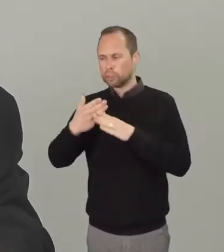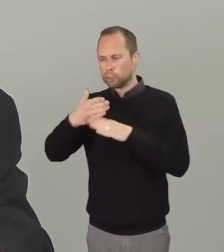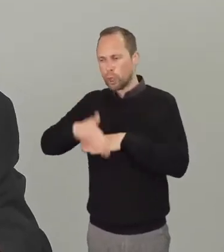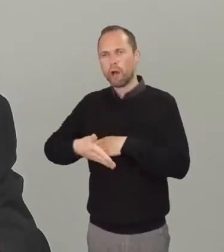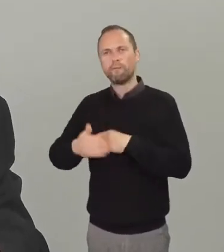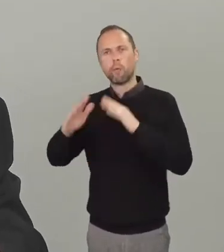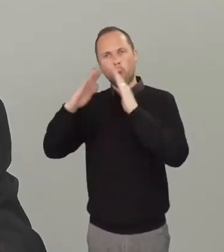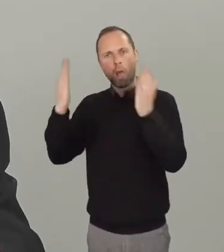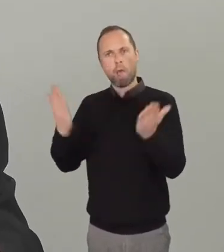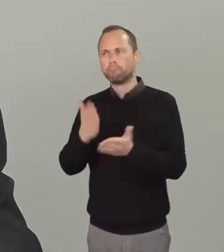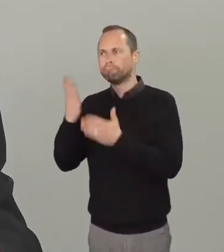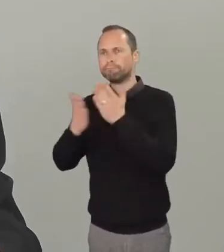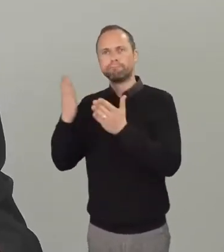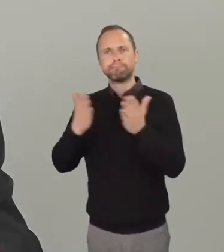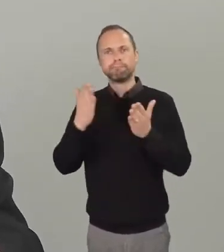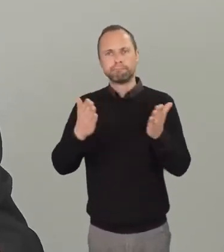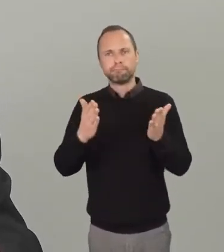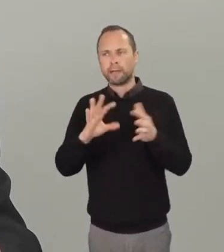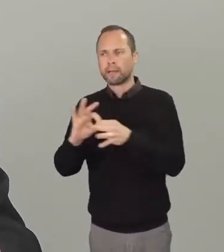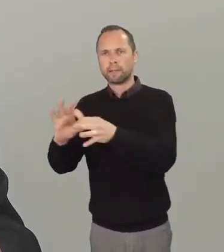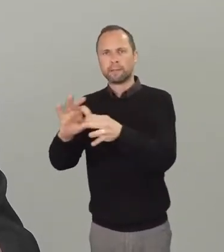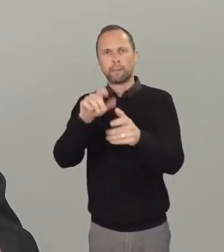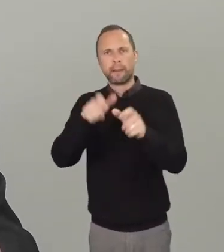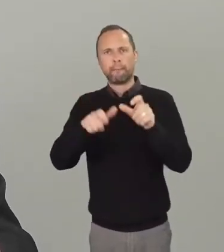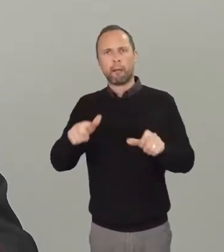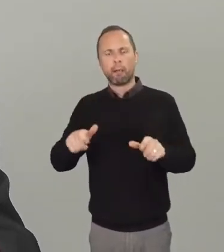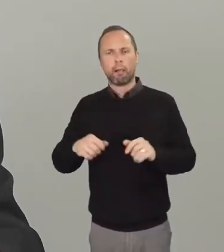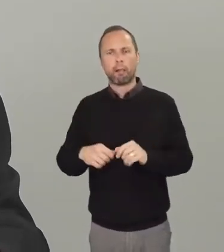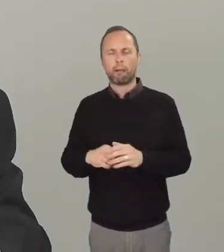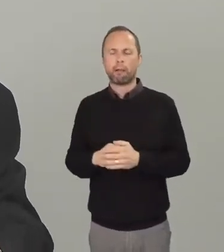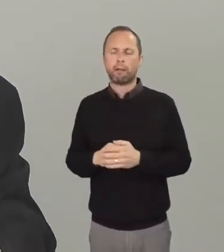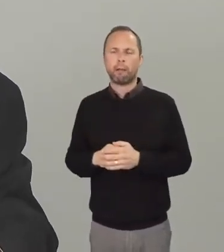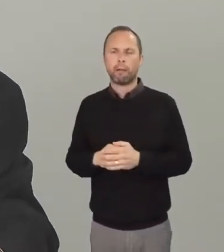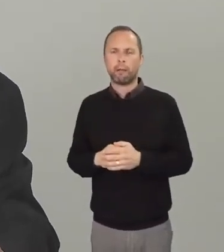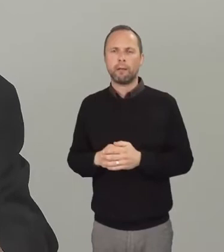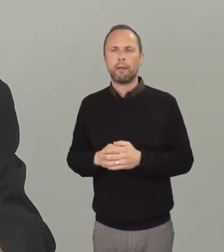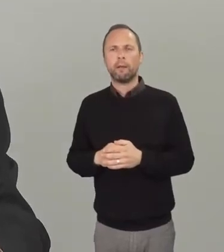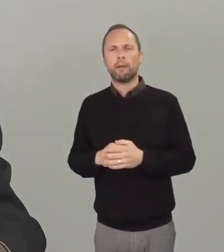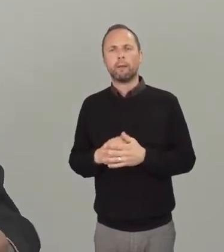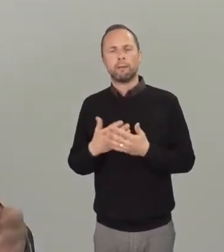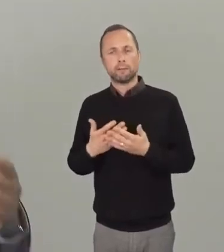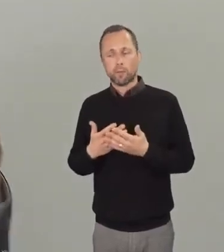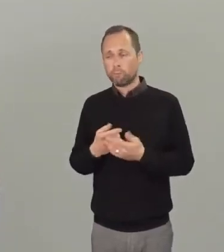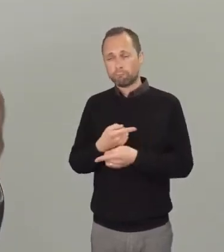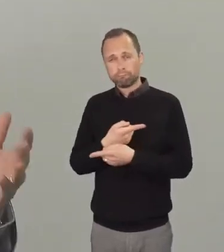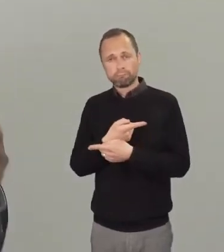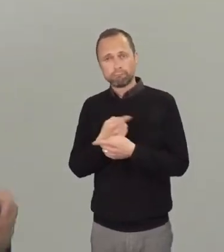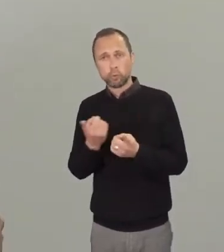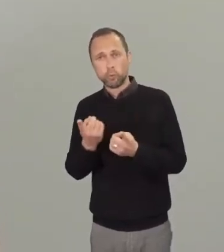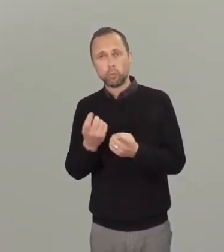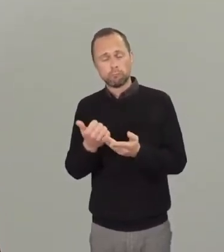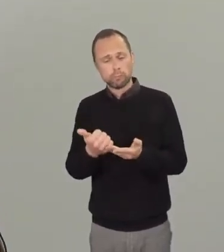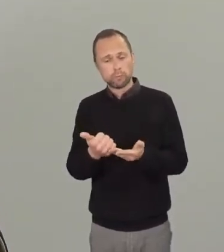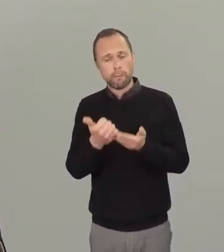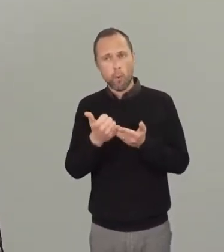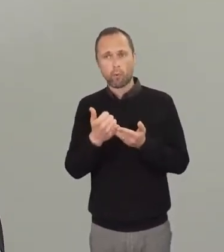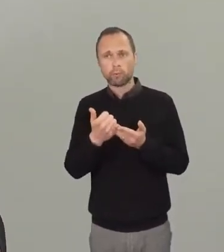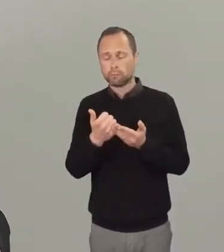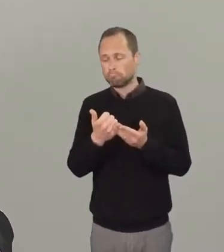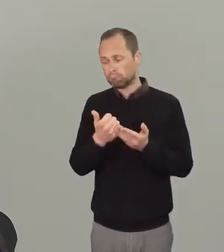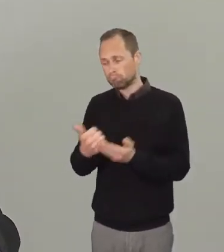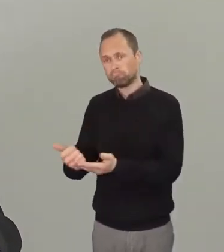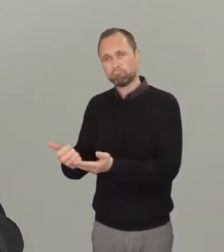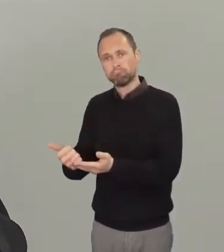the world. Many of you here are already standing with these mission